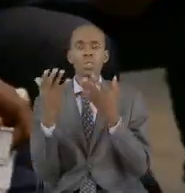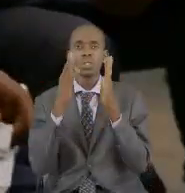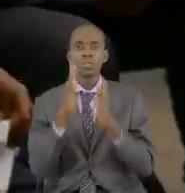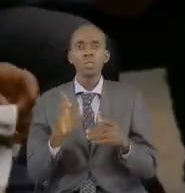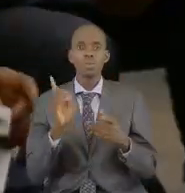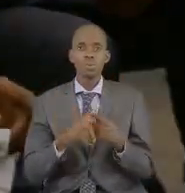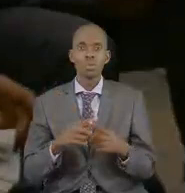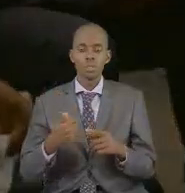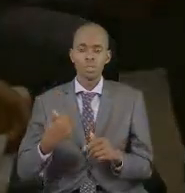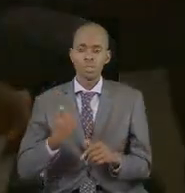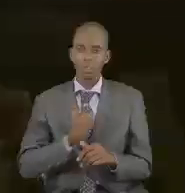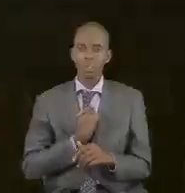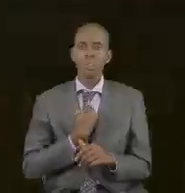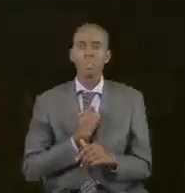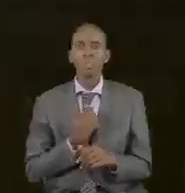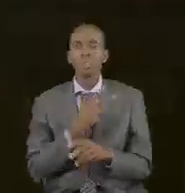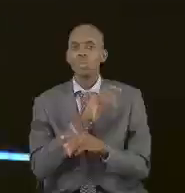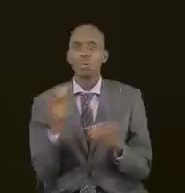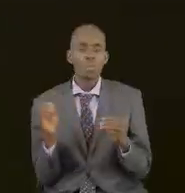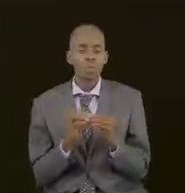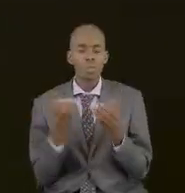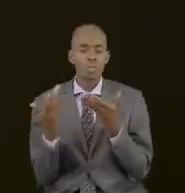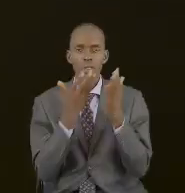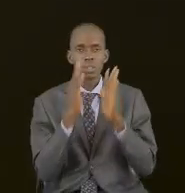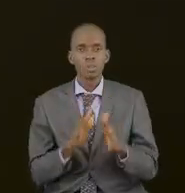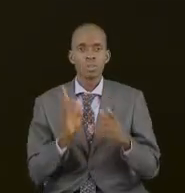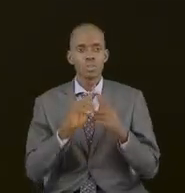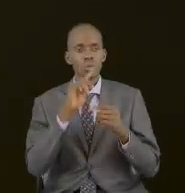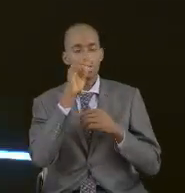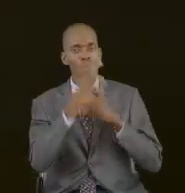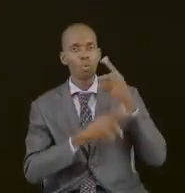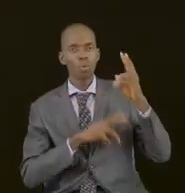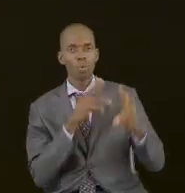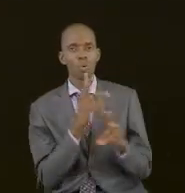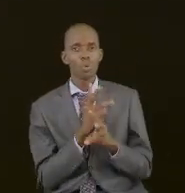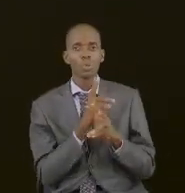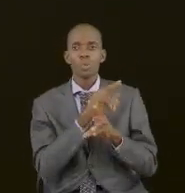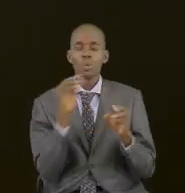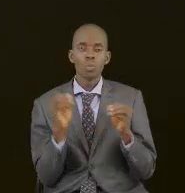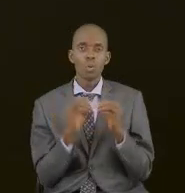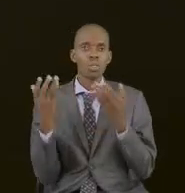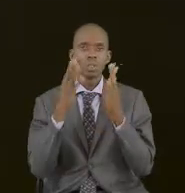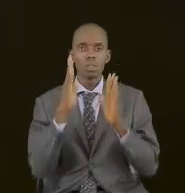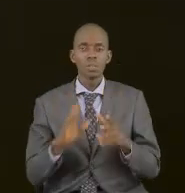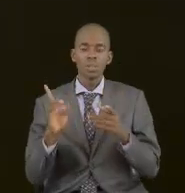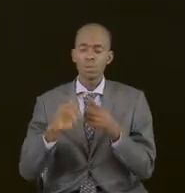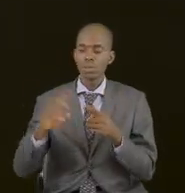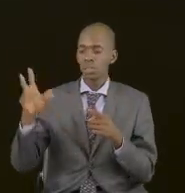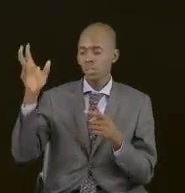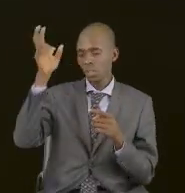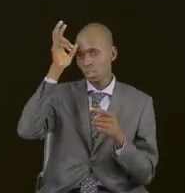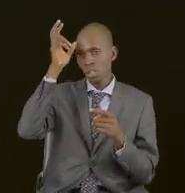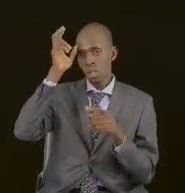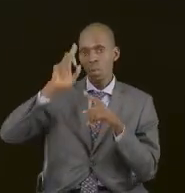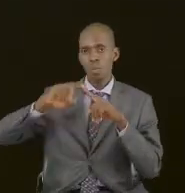self-will. No more servants to the world. No more servants to Satan. But now be